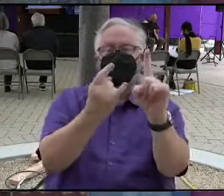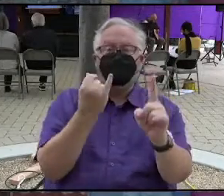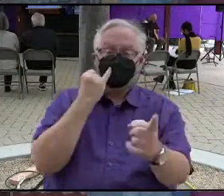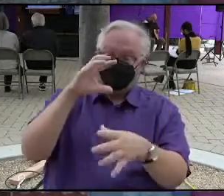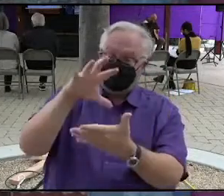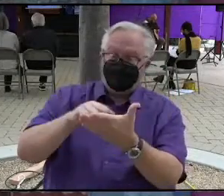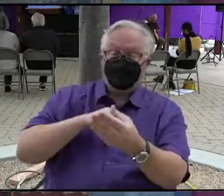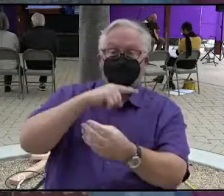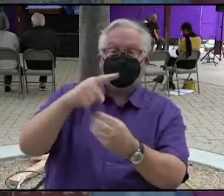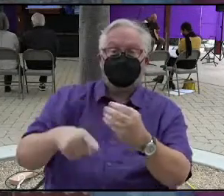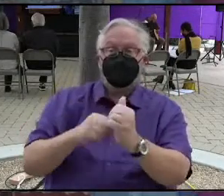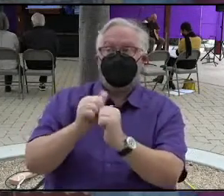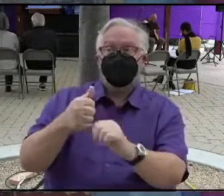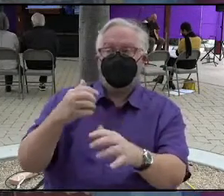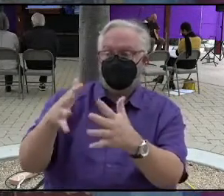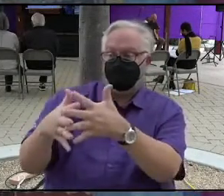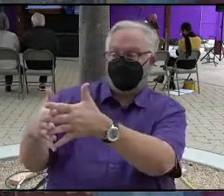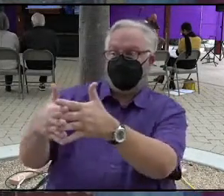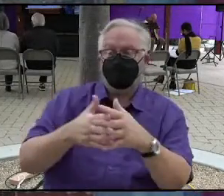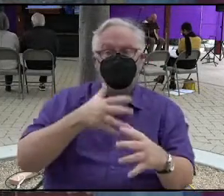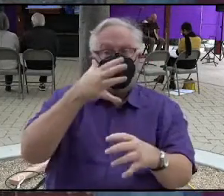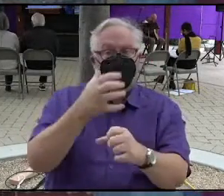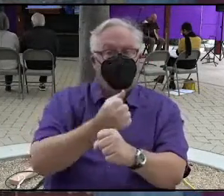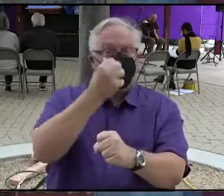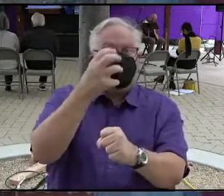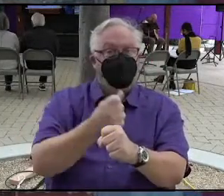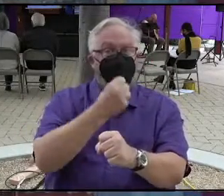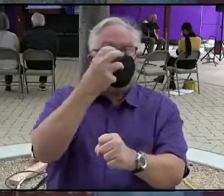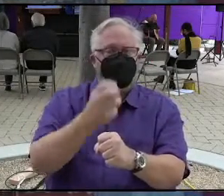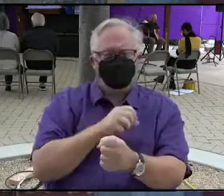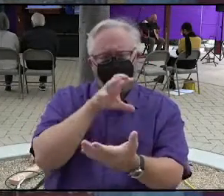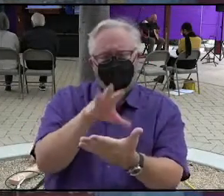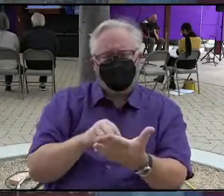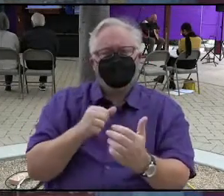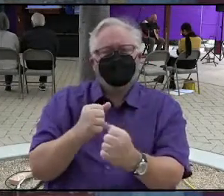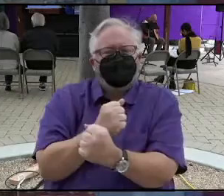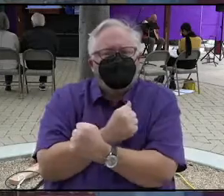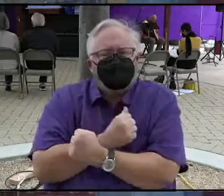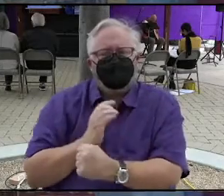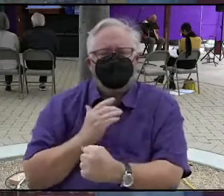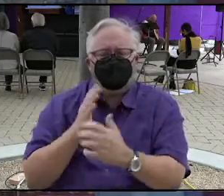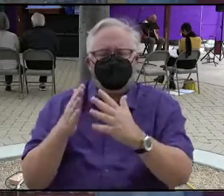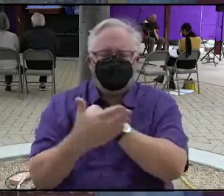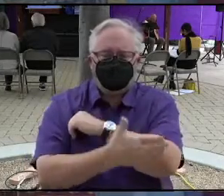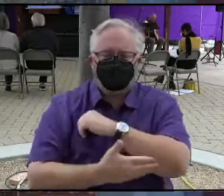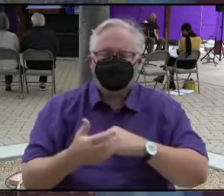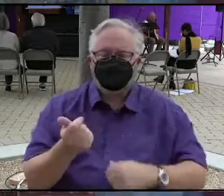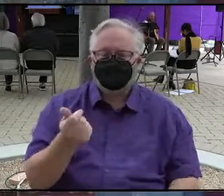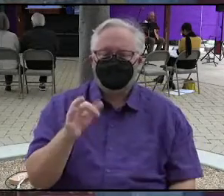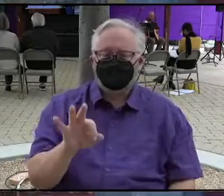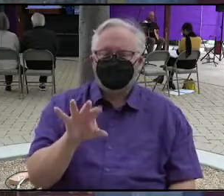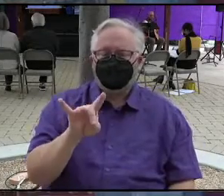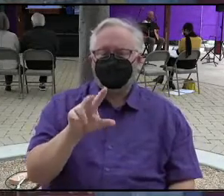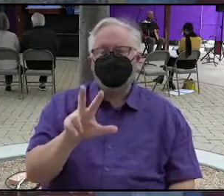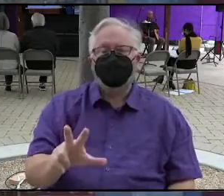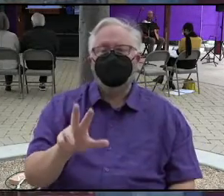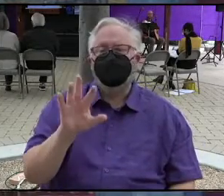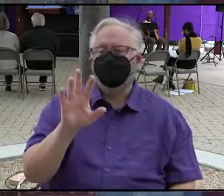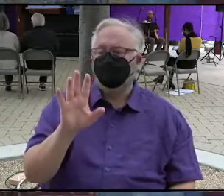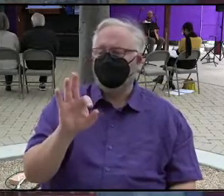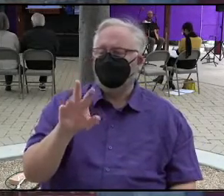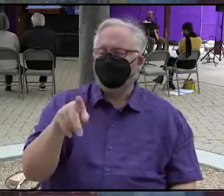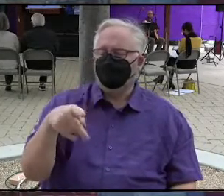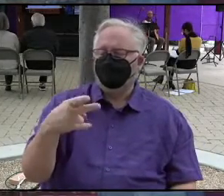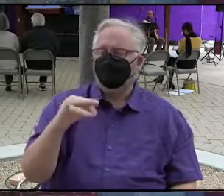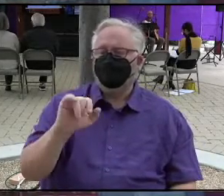America, we learn to love our country." In 1983, Philip Curtin, former American